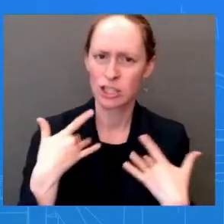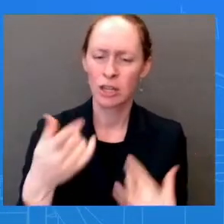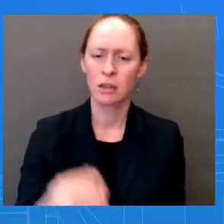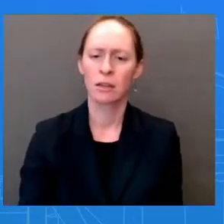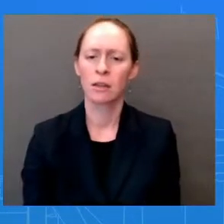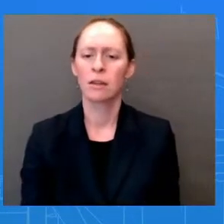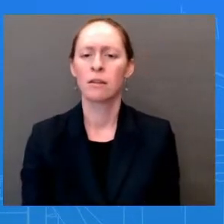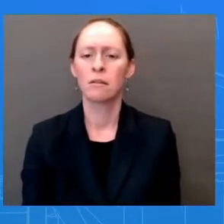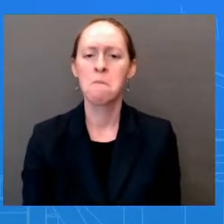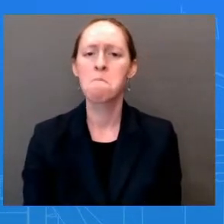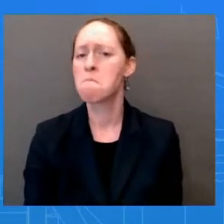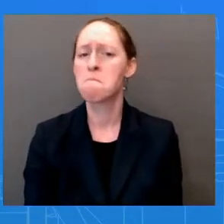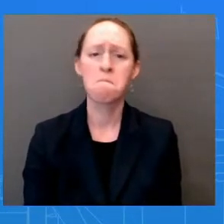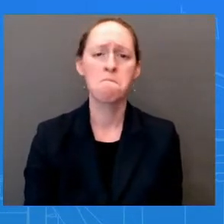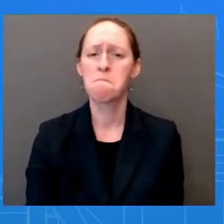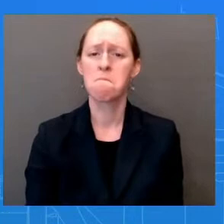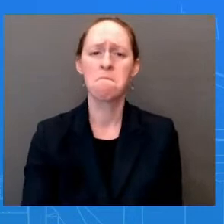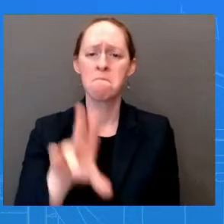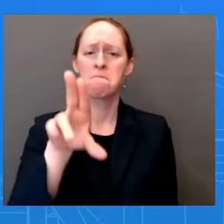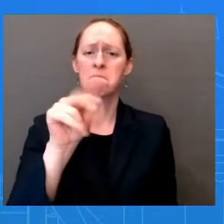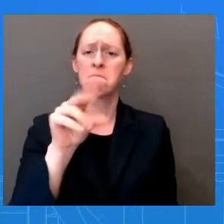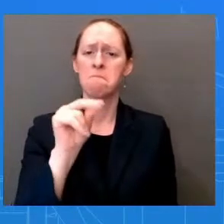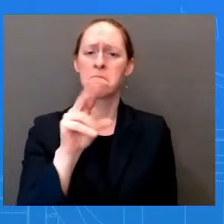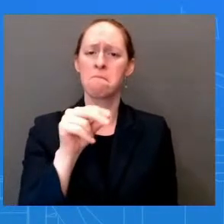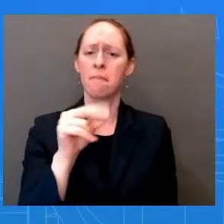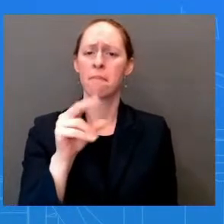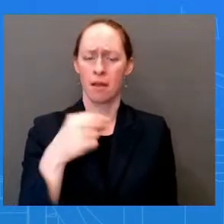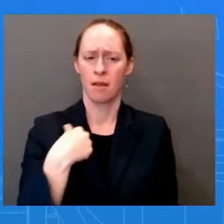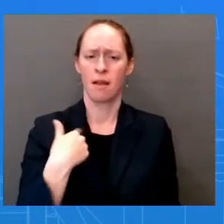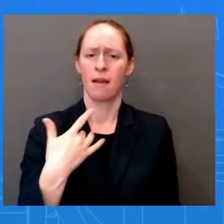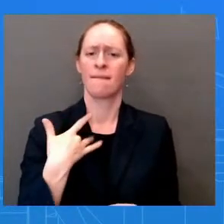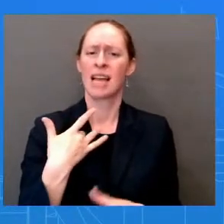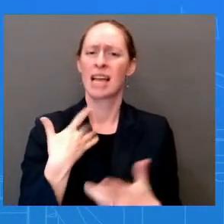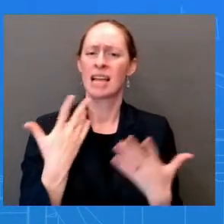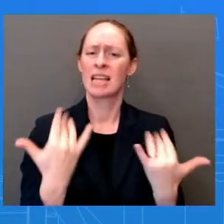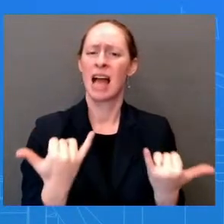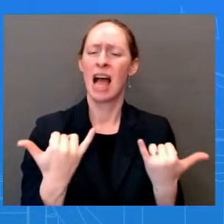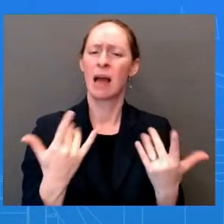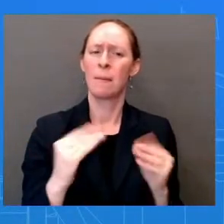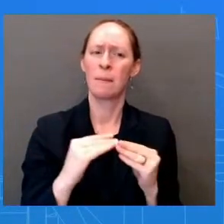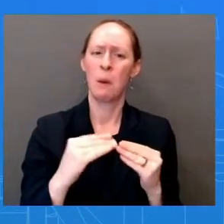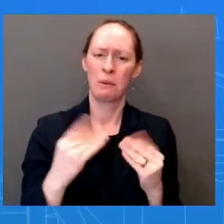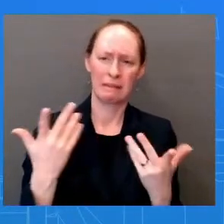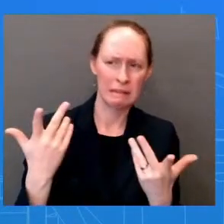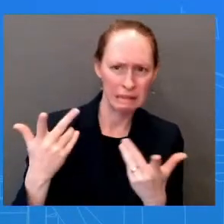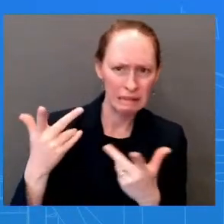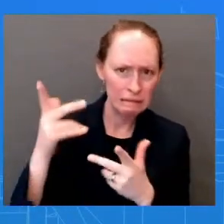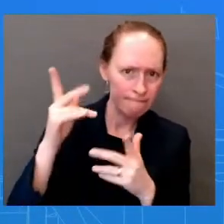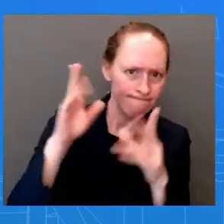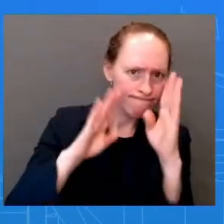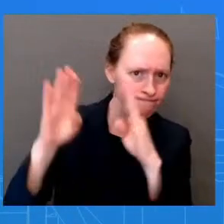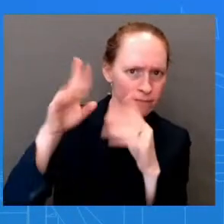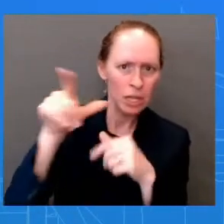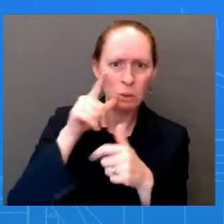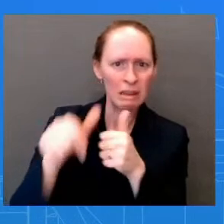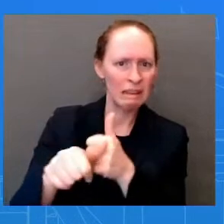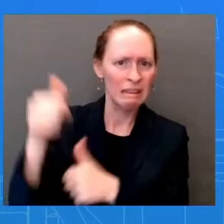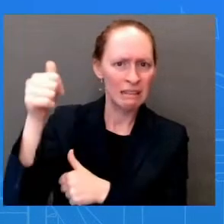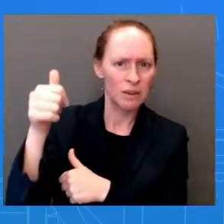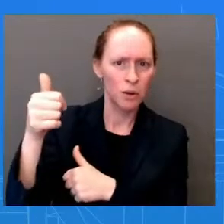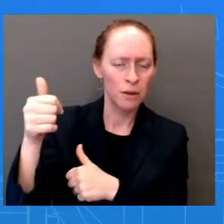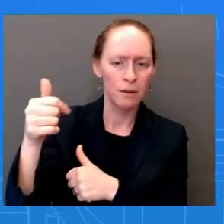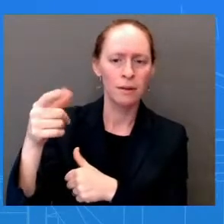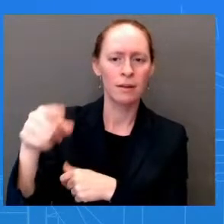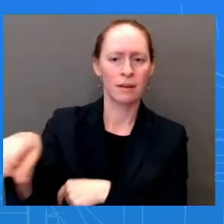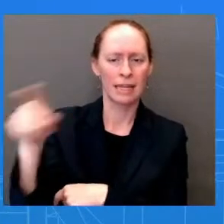entering a higher risk part of the year. Why? Because each of the last 2 years, we've seen a substantial increase in cases as we got into December and January. So